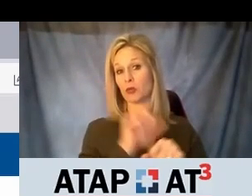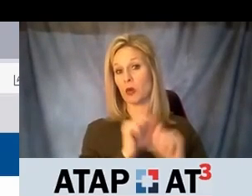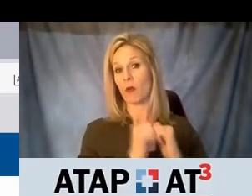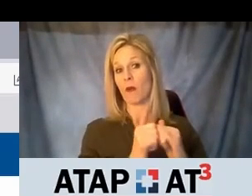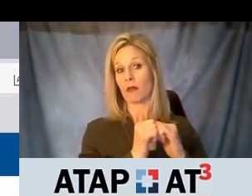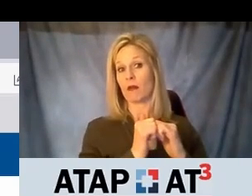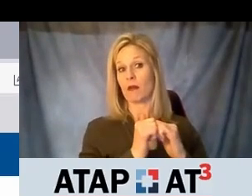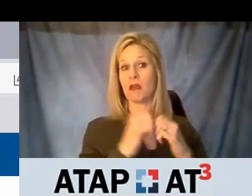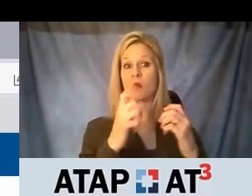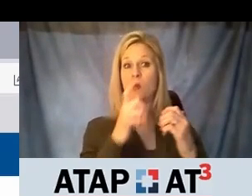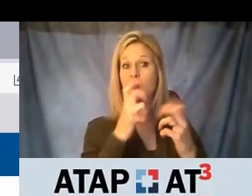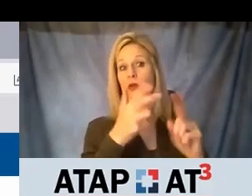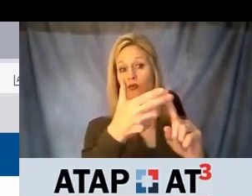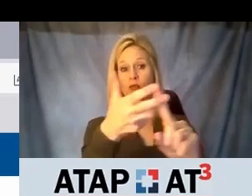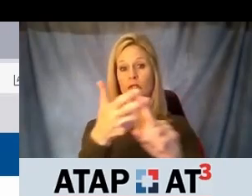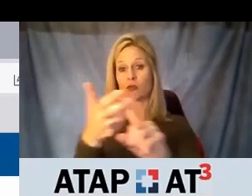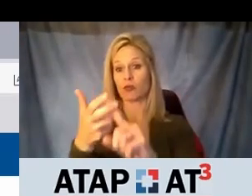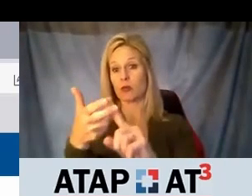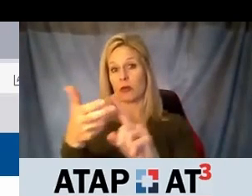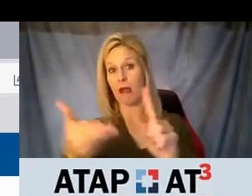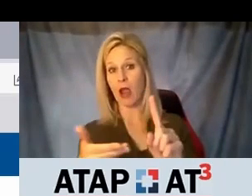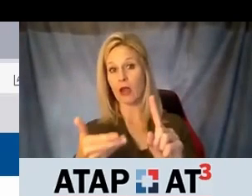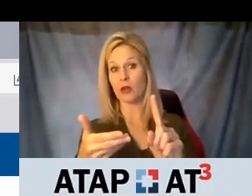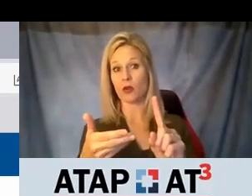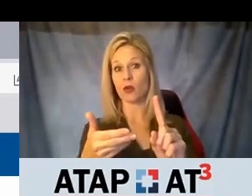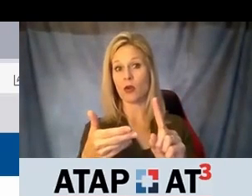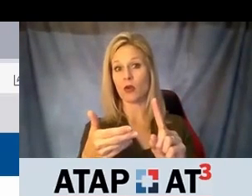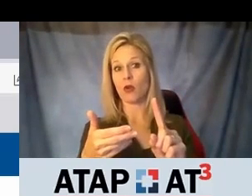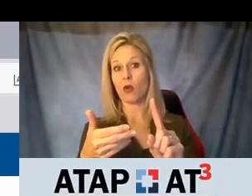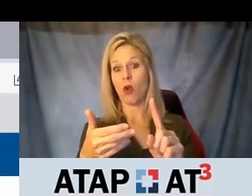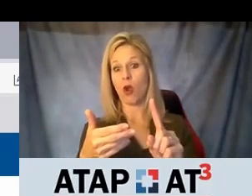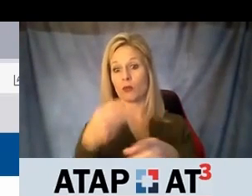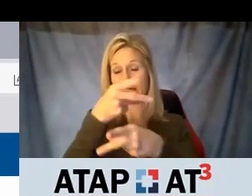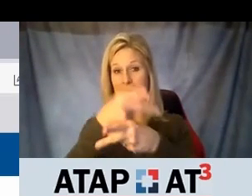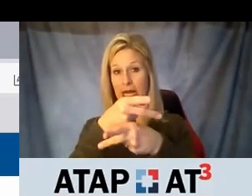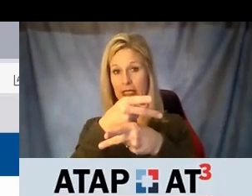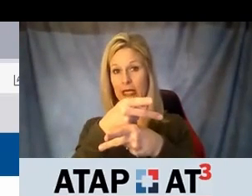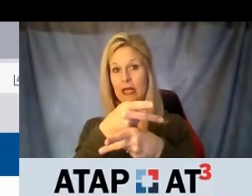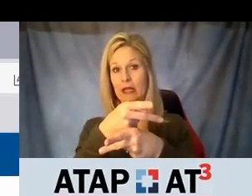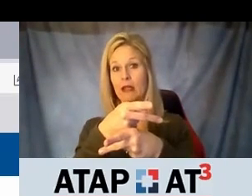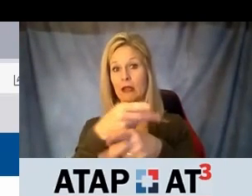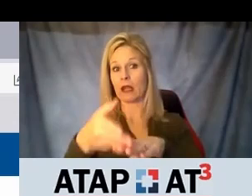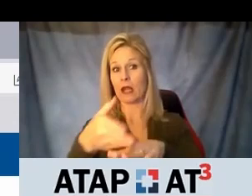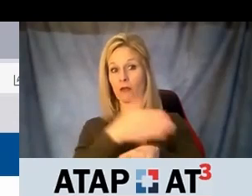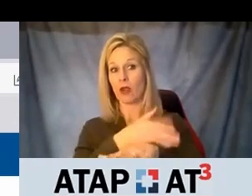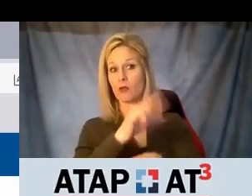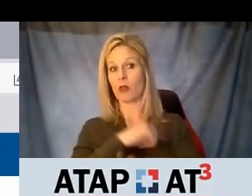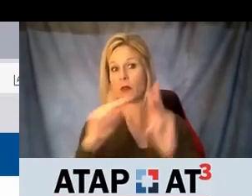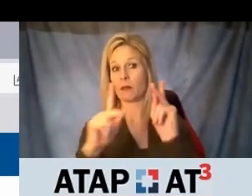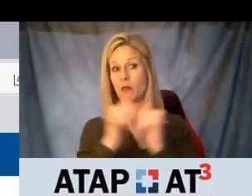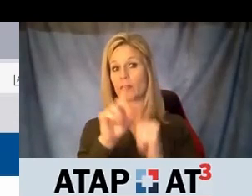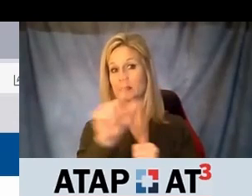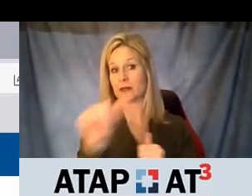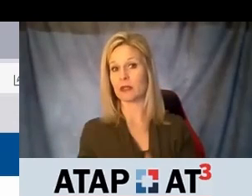might be looking to recruit, hire, retrain, and advancing qualified people with